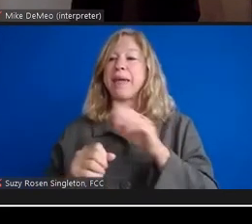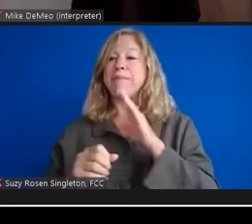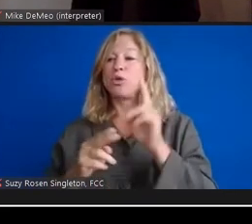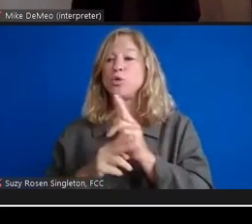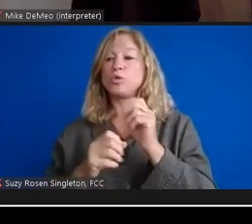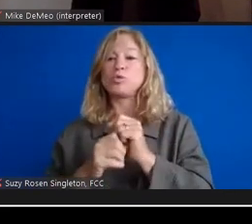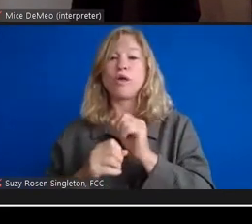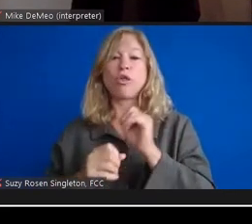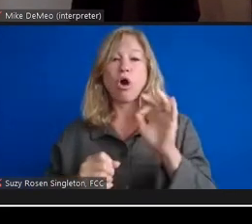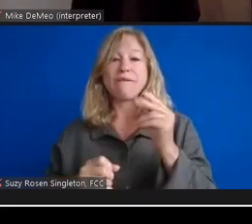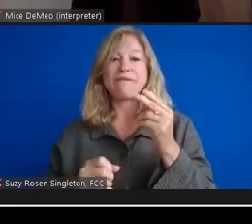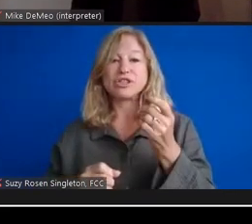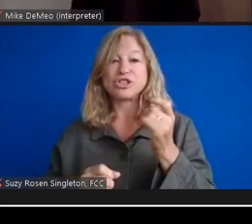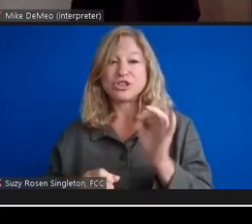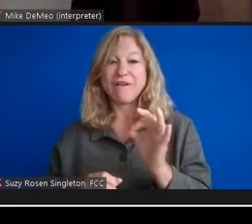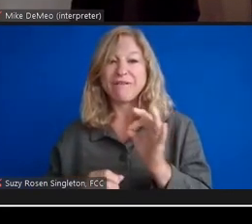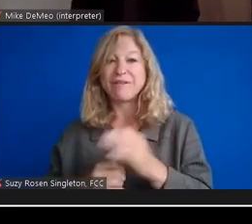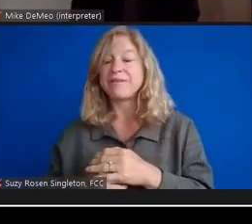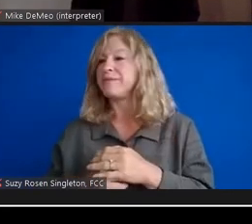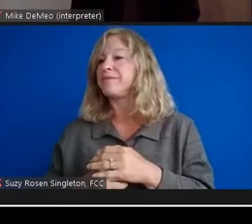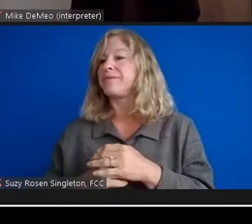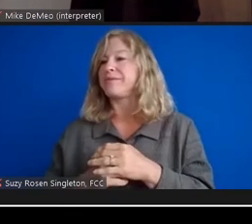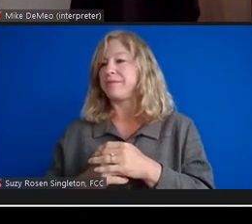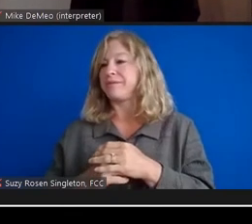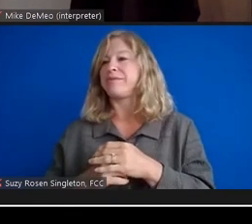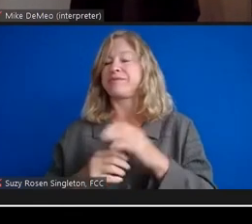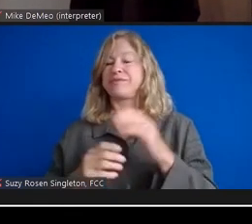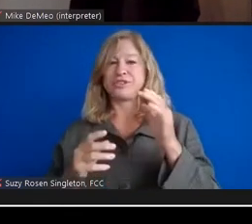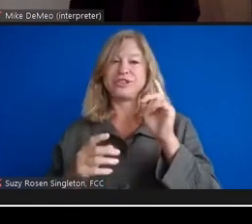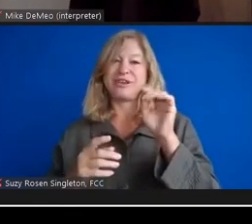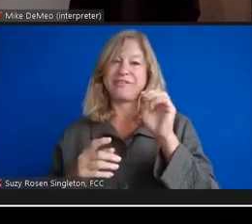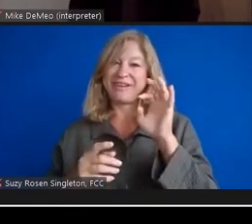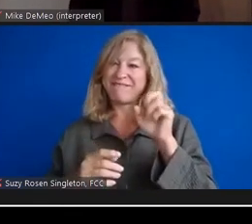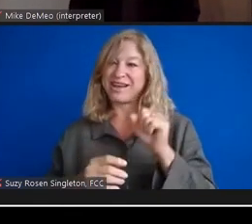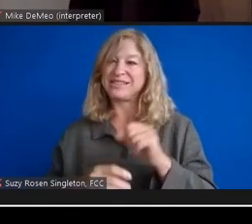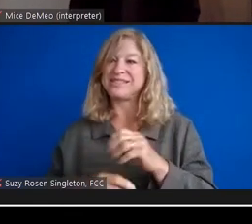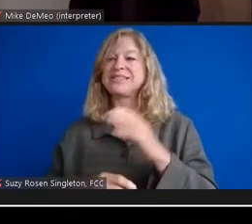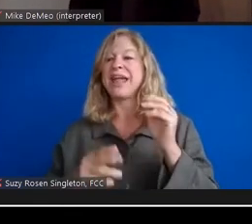text, and can be used with off-the-shelf